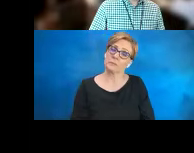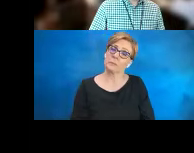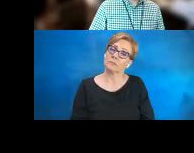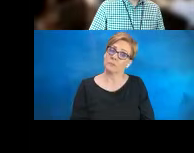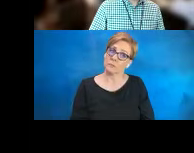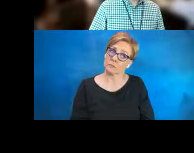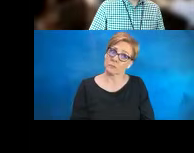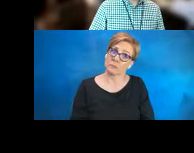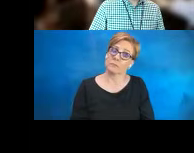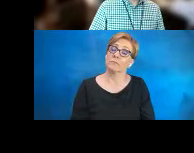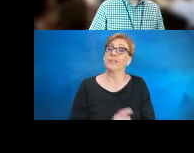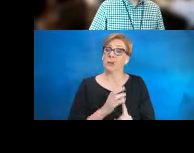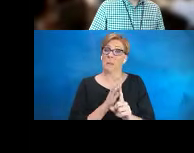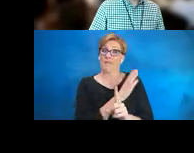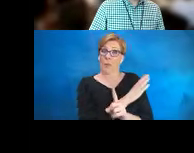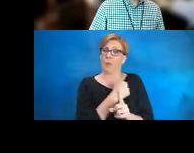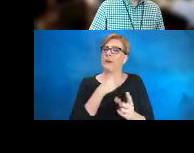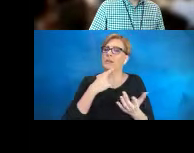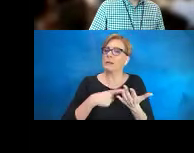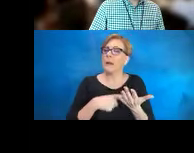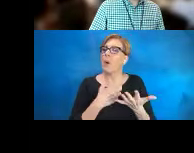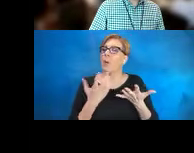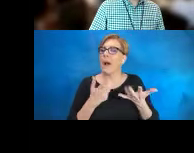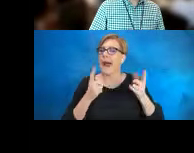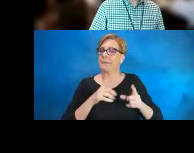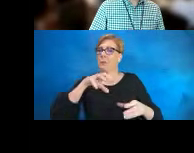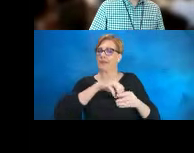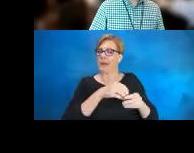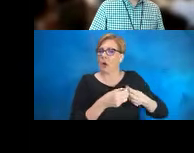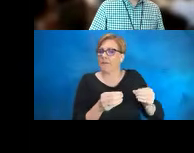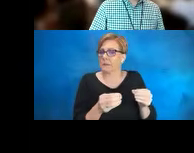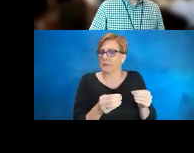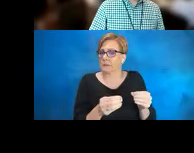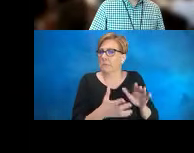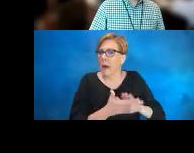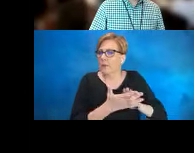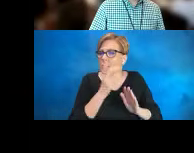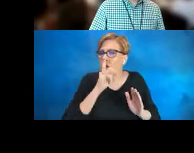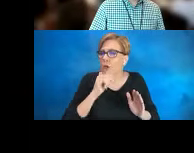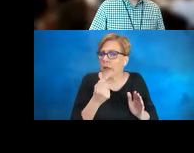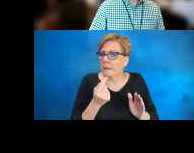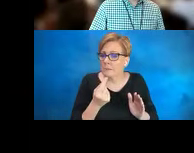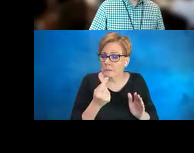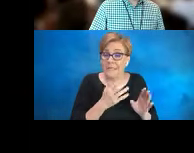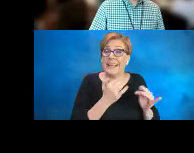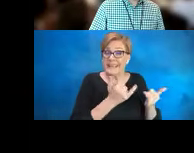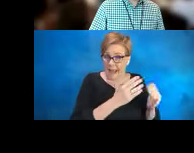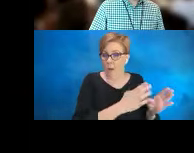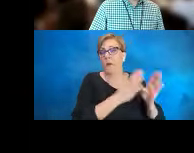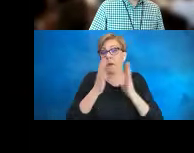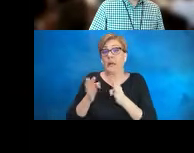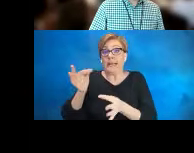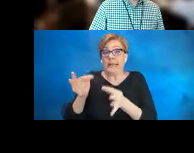So we just talked about operations. That's the field office. Now I'm moving to what is called the hearing